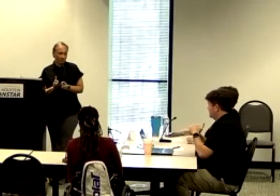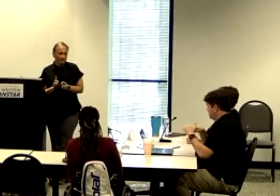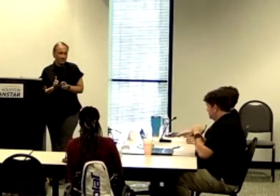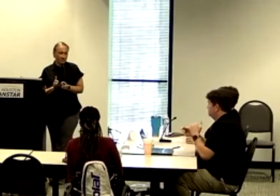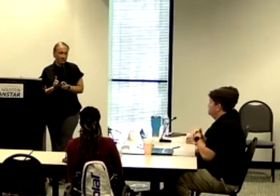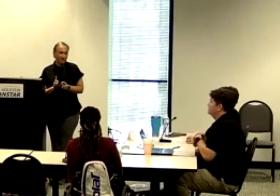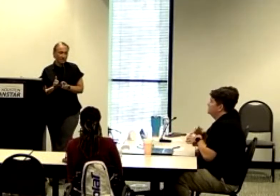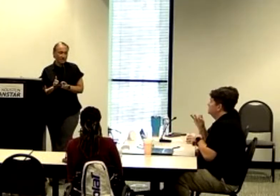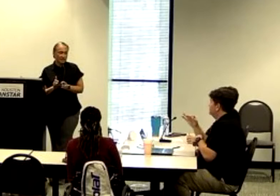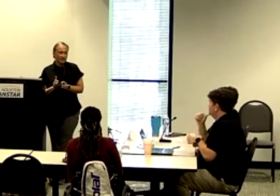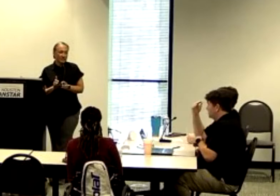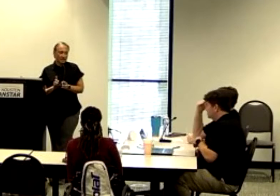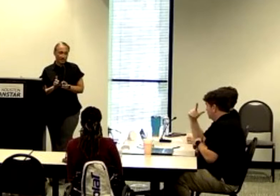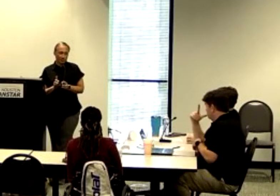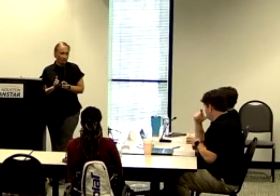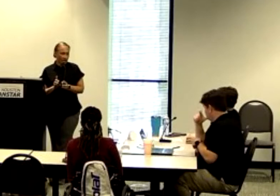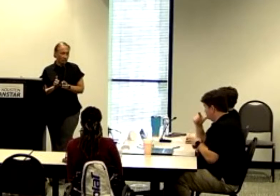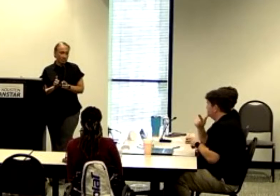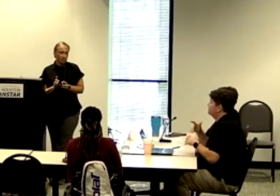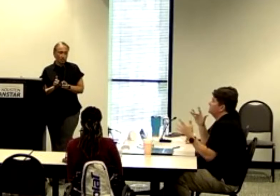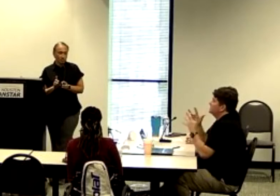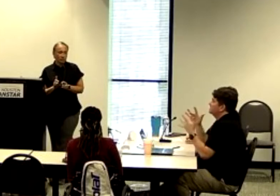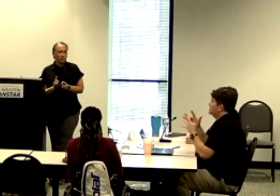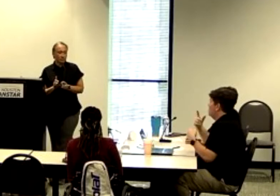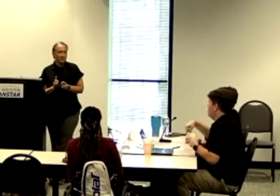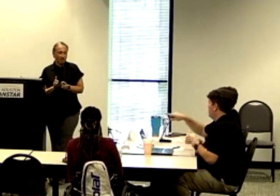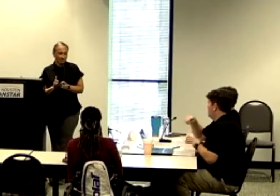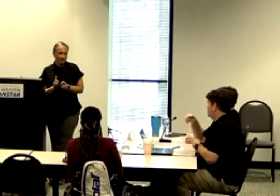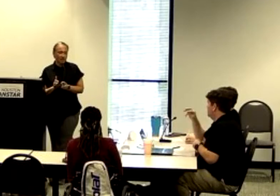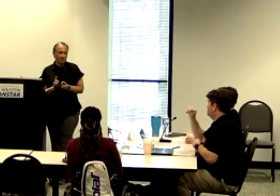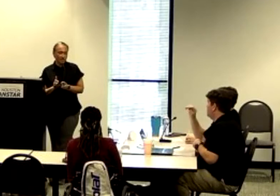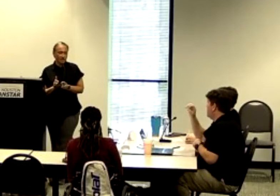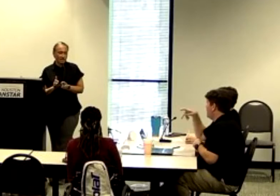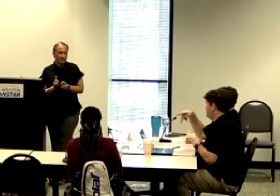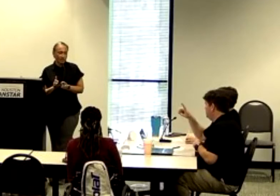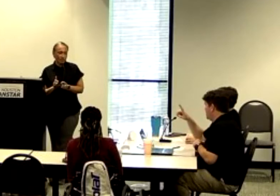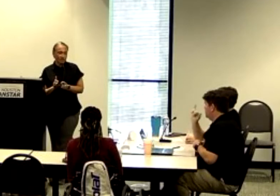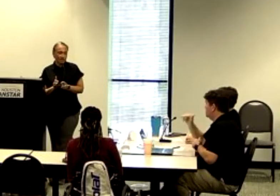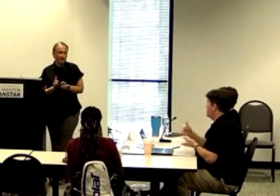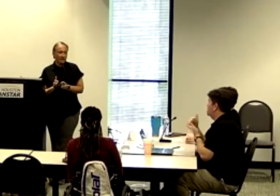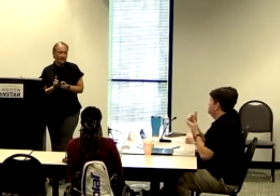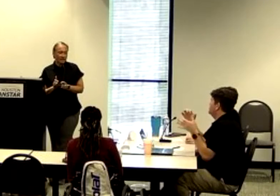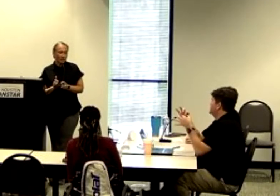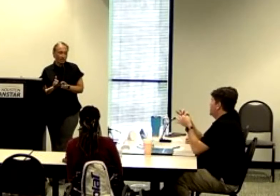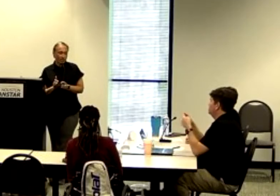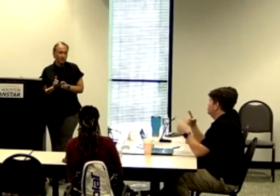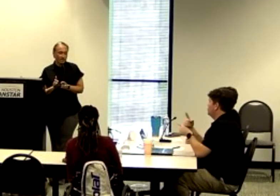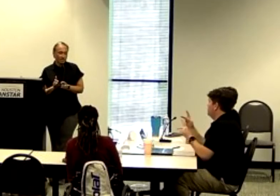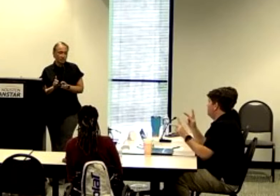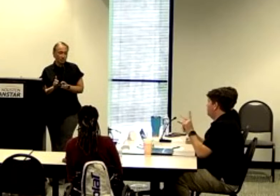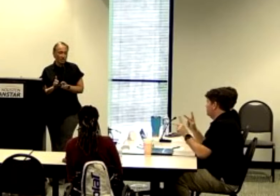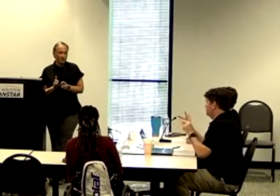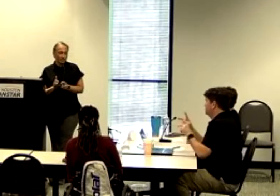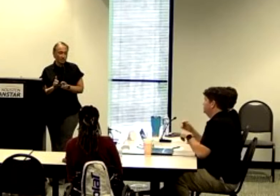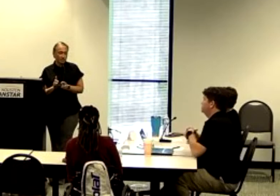or accessibility, if you're not knowing who, please contact all of us at MOPD. That will help connect you